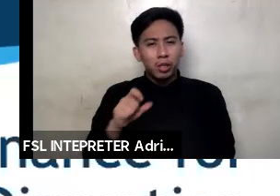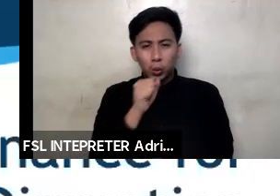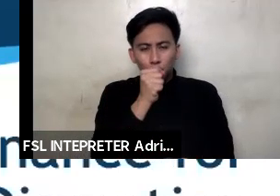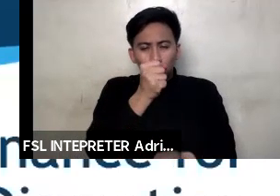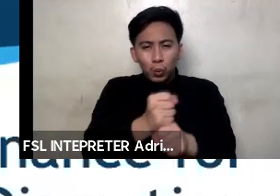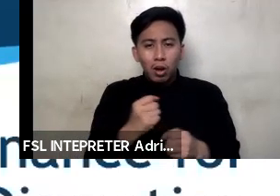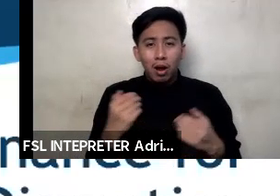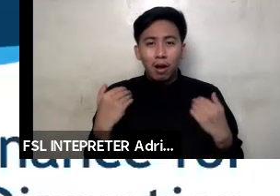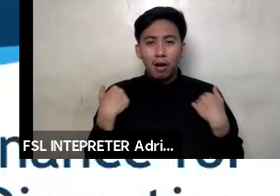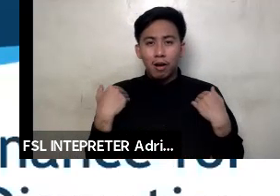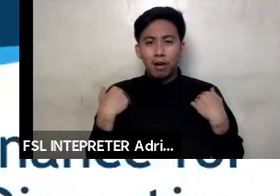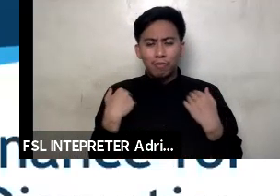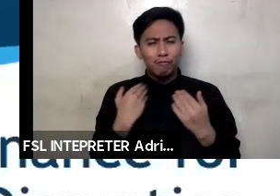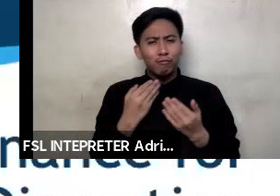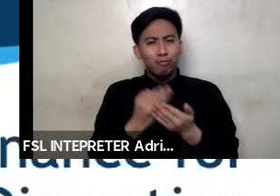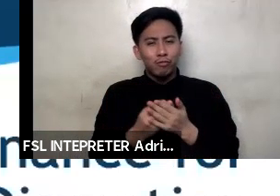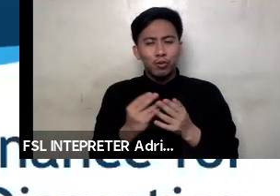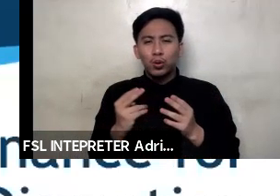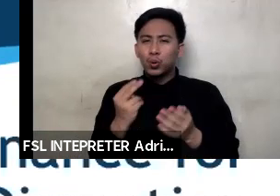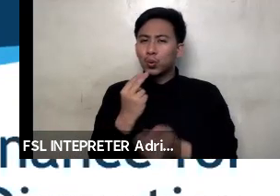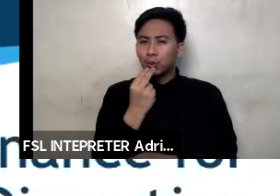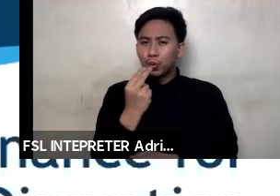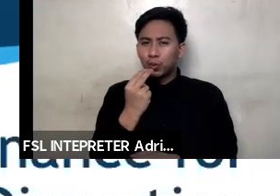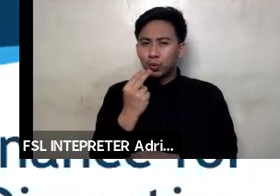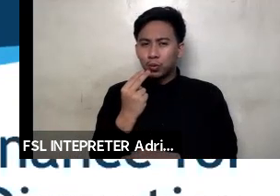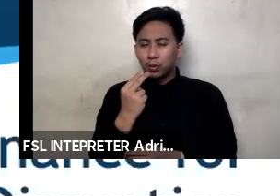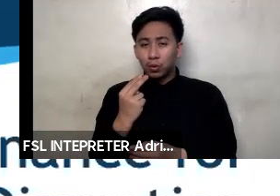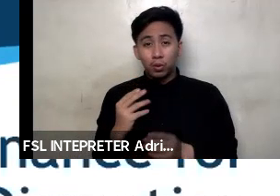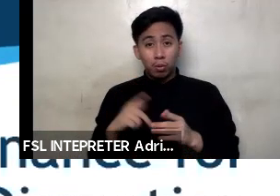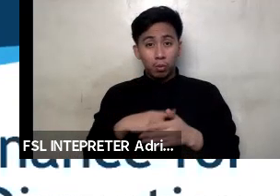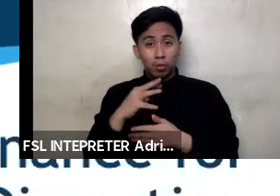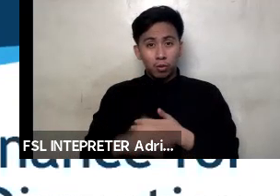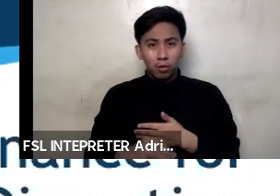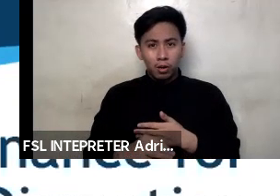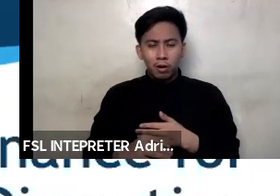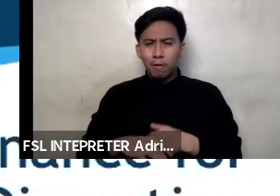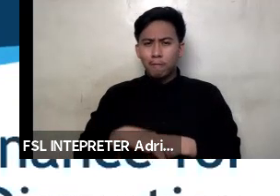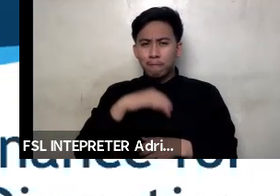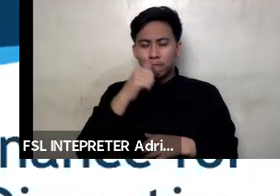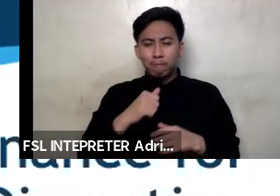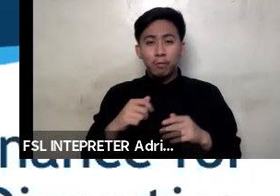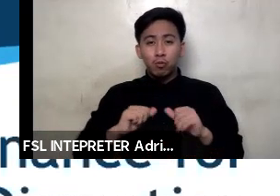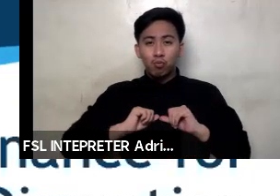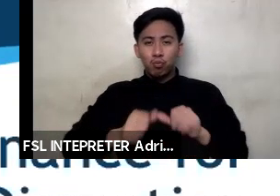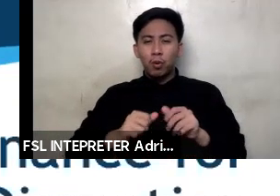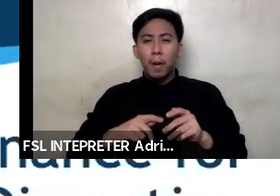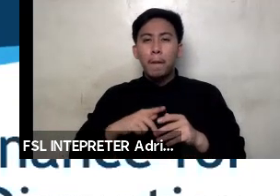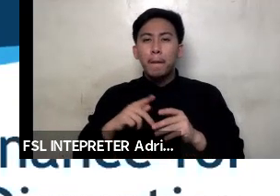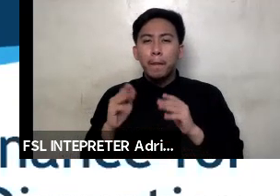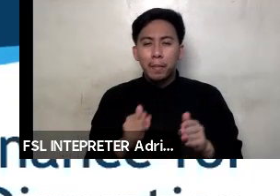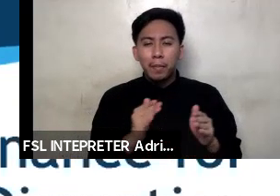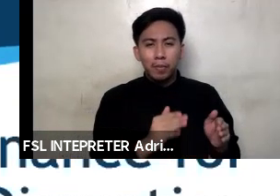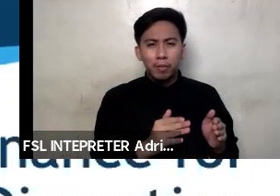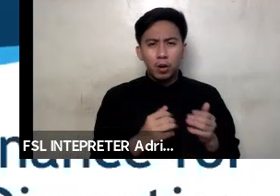their legacies of good nutrition governance are formed by resilient plans and strategies and supported by